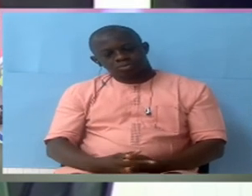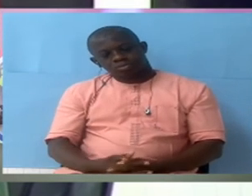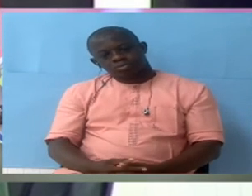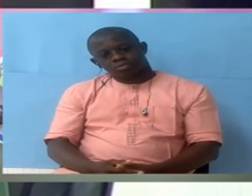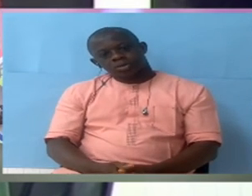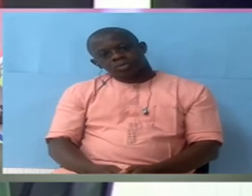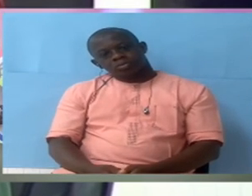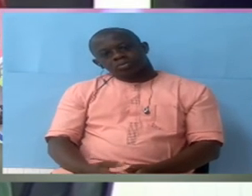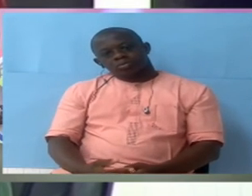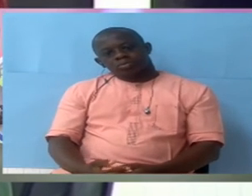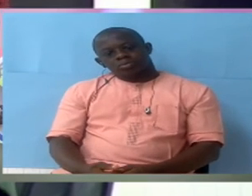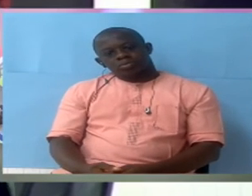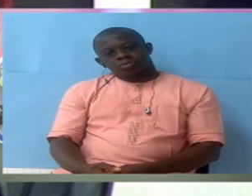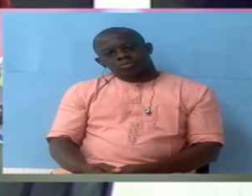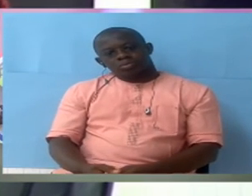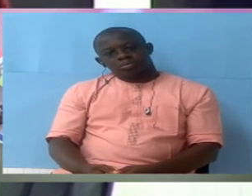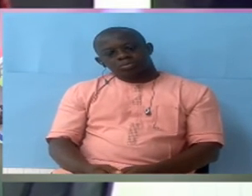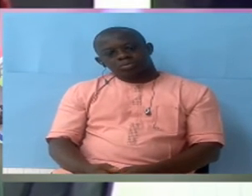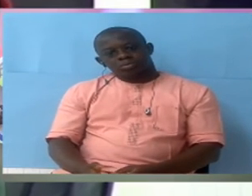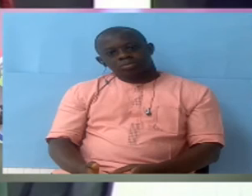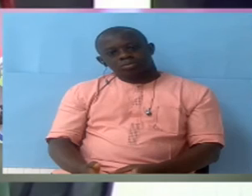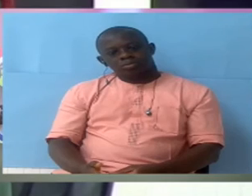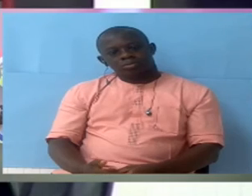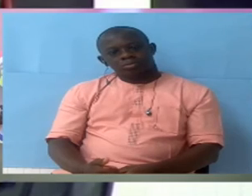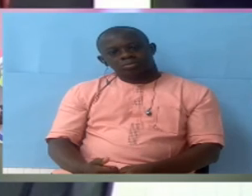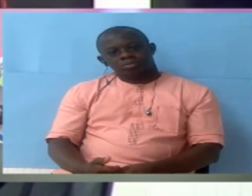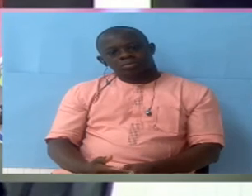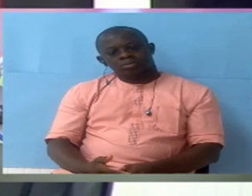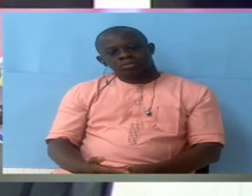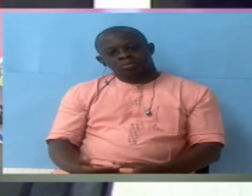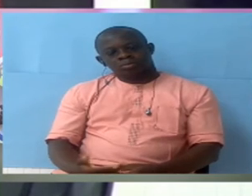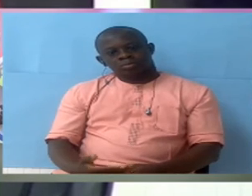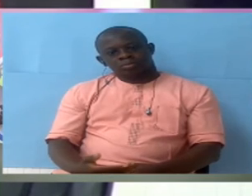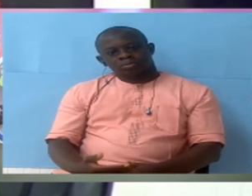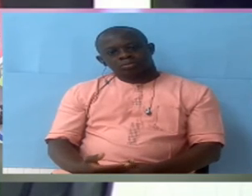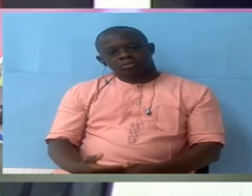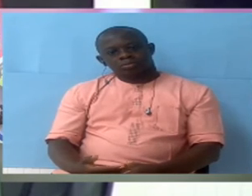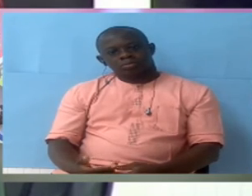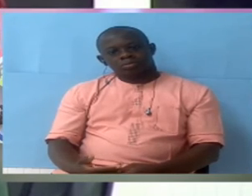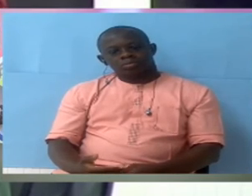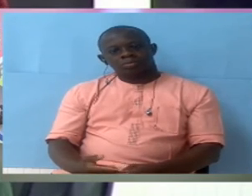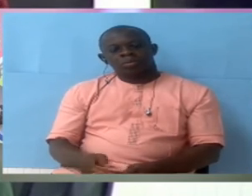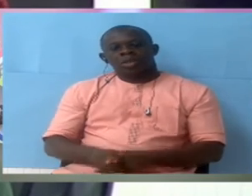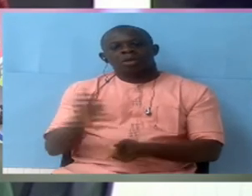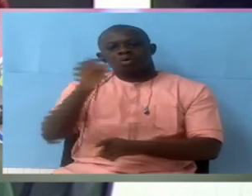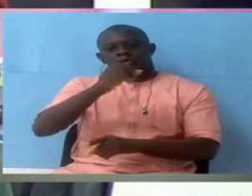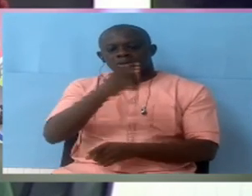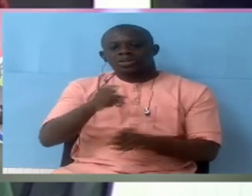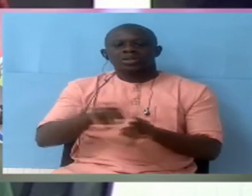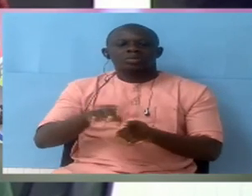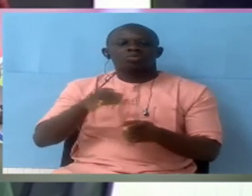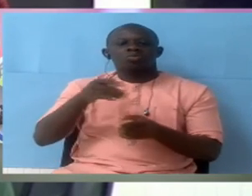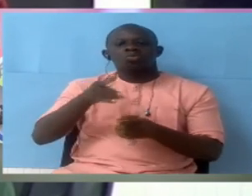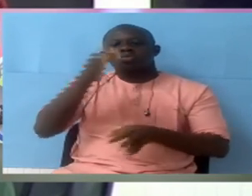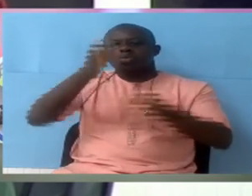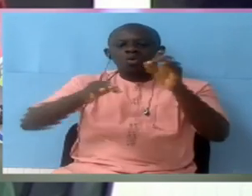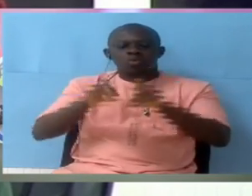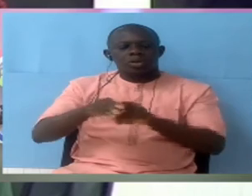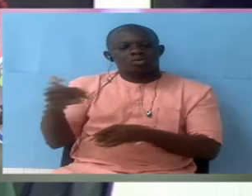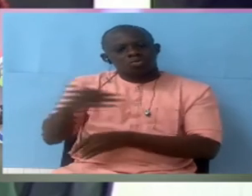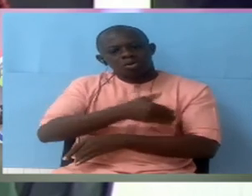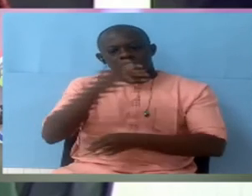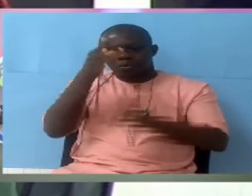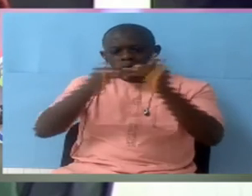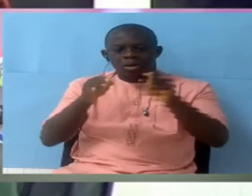yegg dara ba paré nubako amul dara lo xamne loi yang fa. Put us in a kangaroo court. Ci court la bo xamne dubut. And